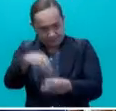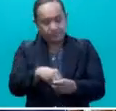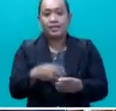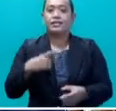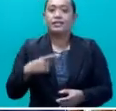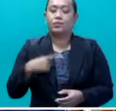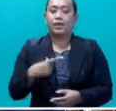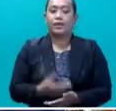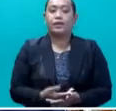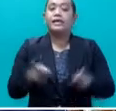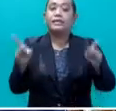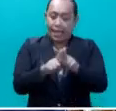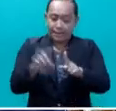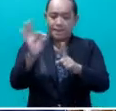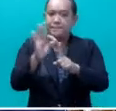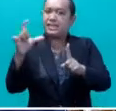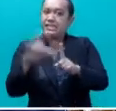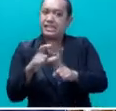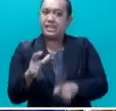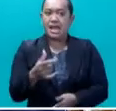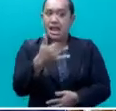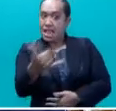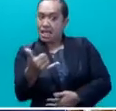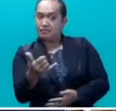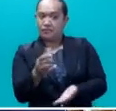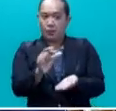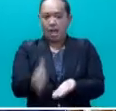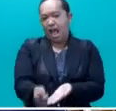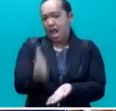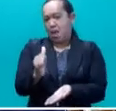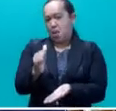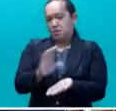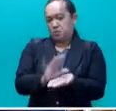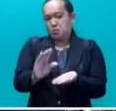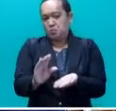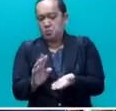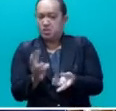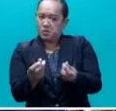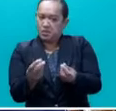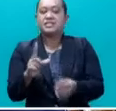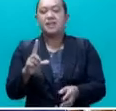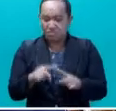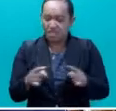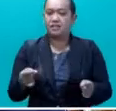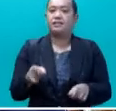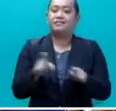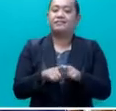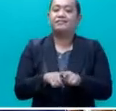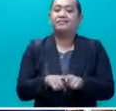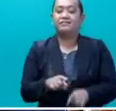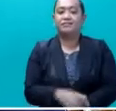professional development leave to Vice Chancellor Rajesh Chandra, contrary to policy.